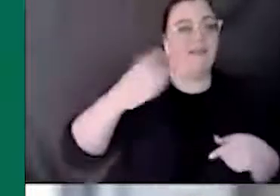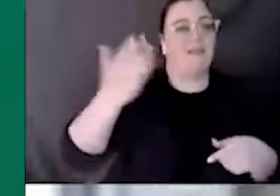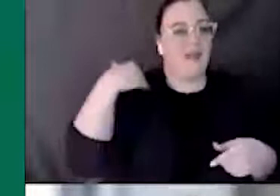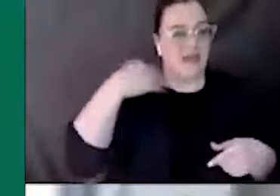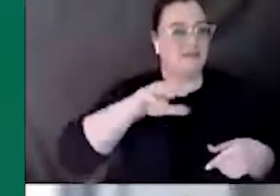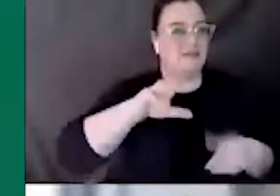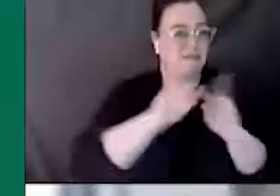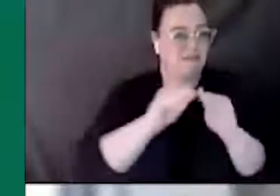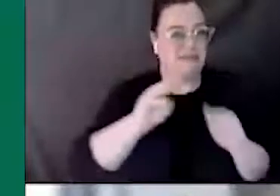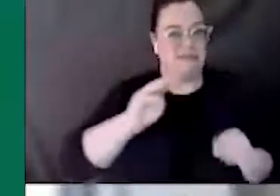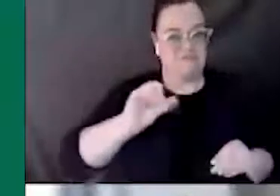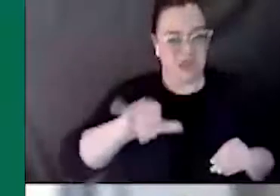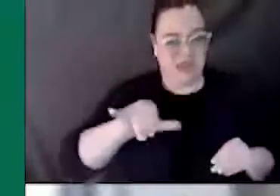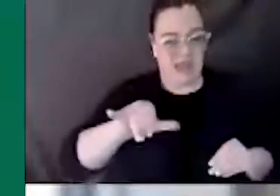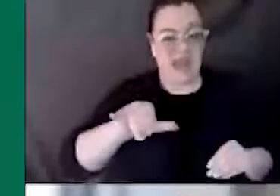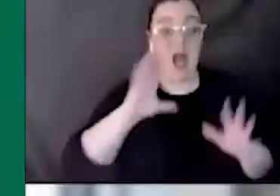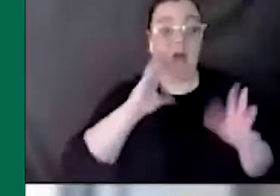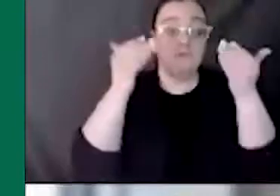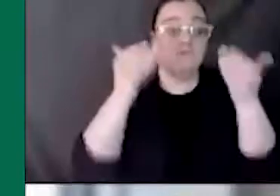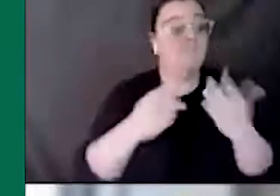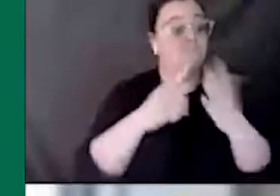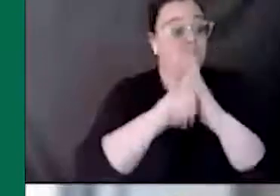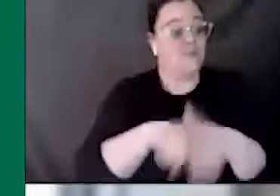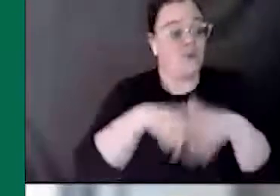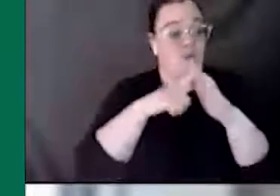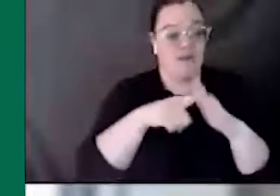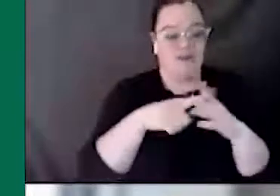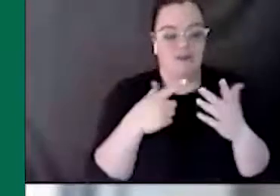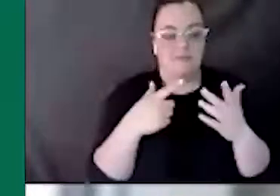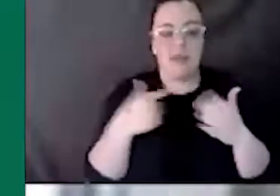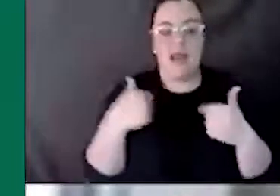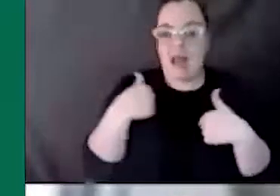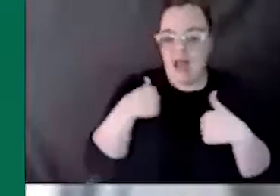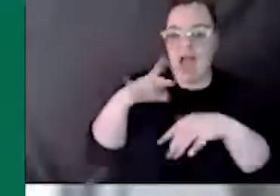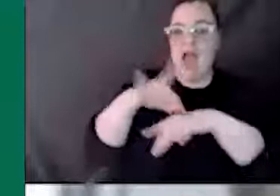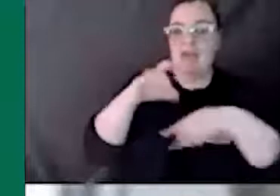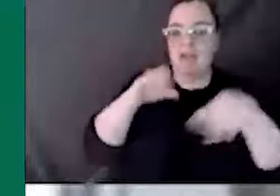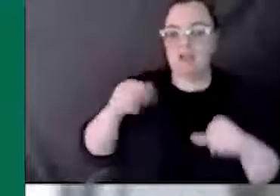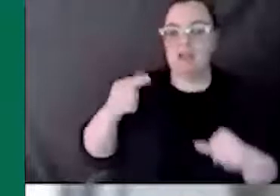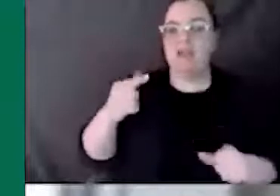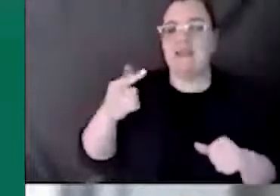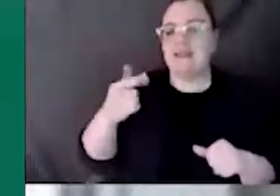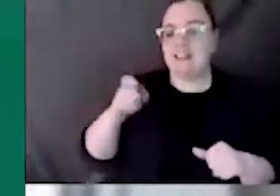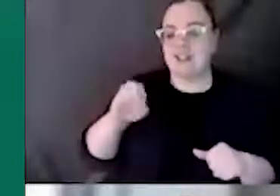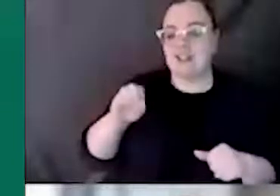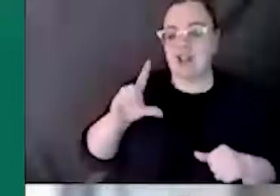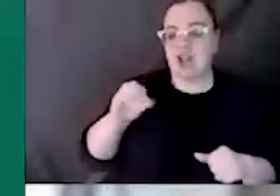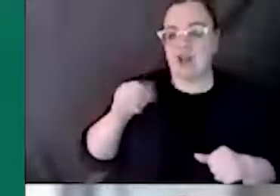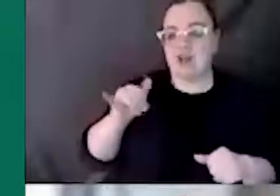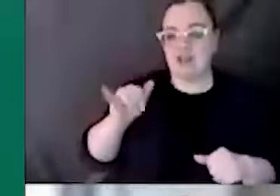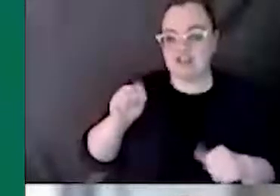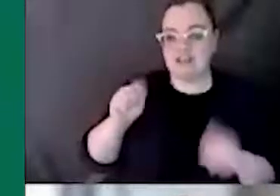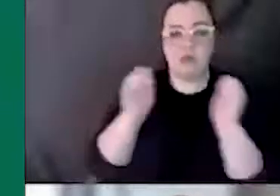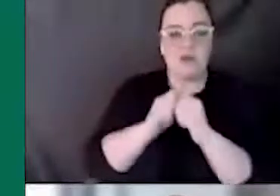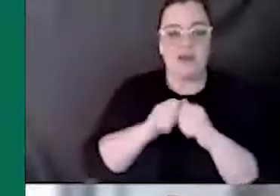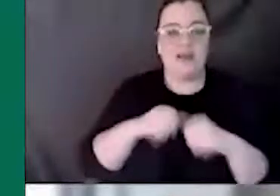May. So I'm going to jump right into it and give a review. I'm an earthquake geologist at the USGS, and I'll review some of what's gone